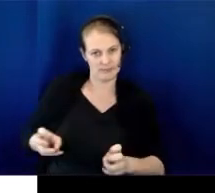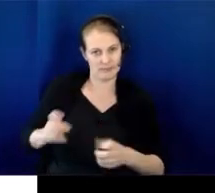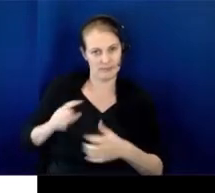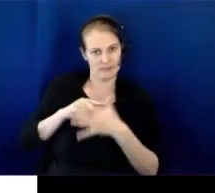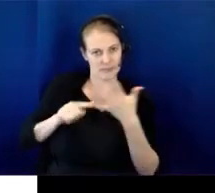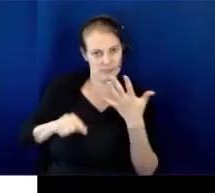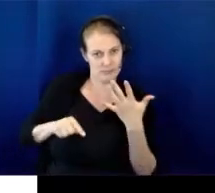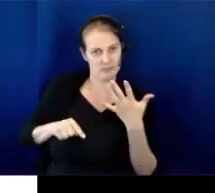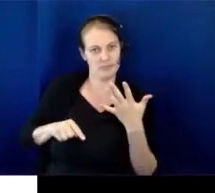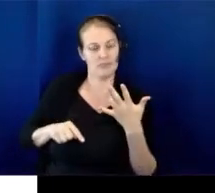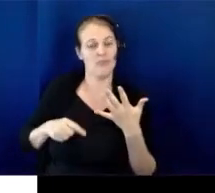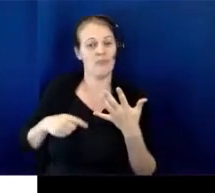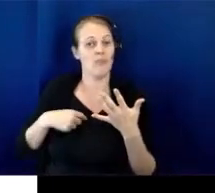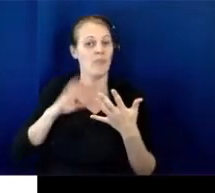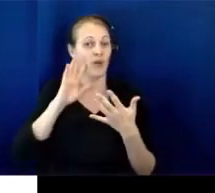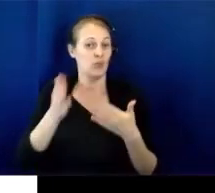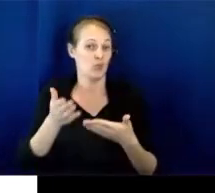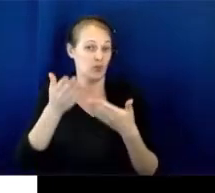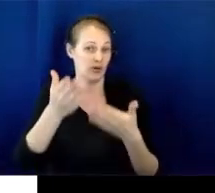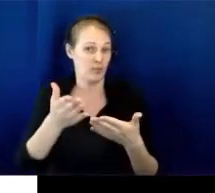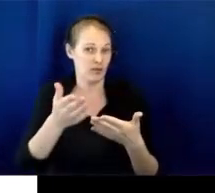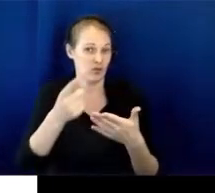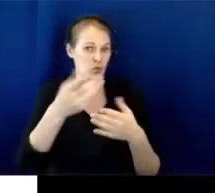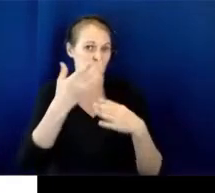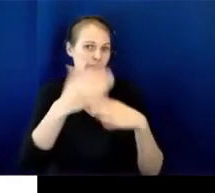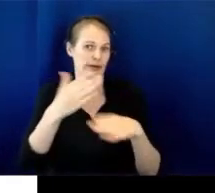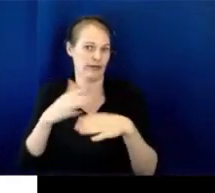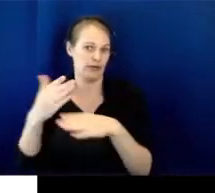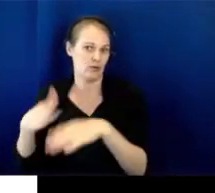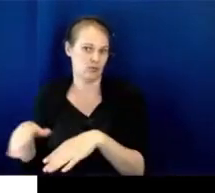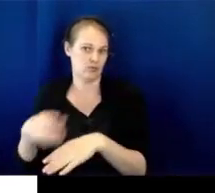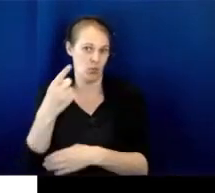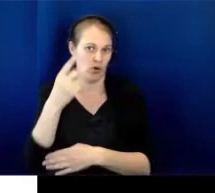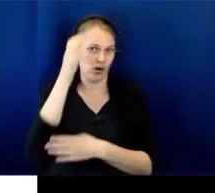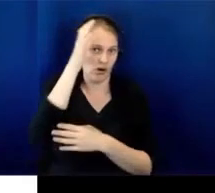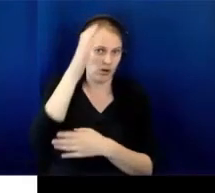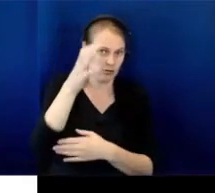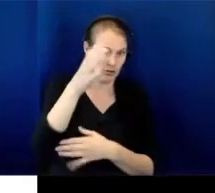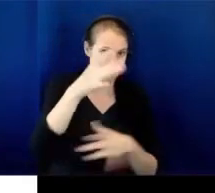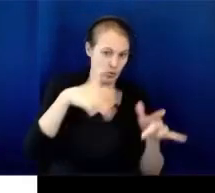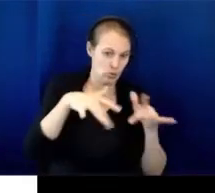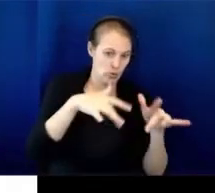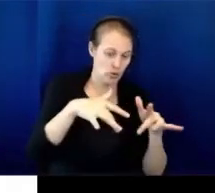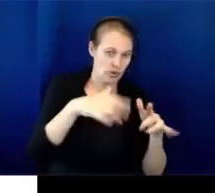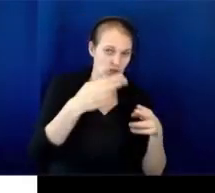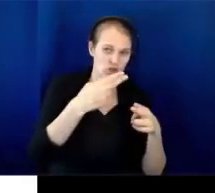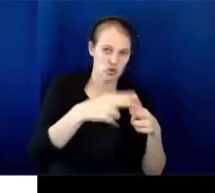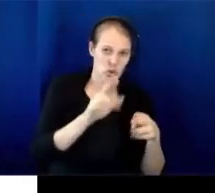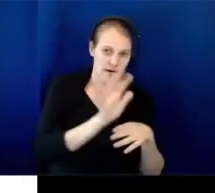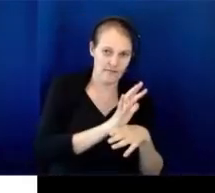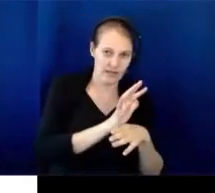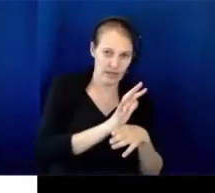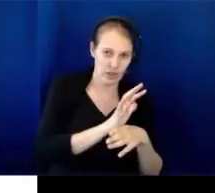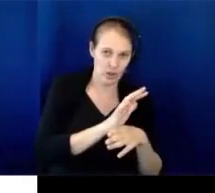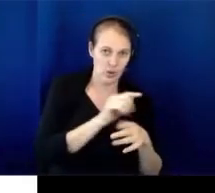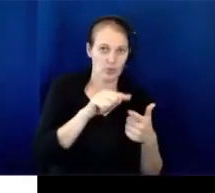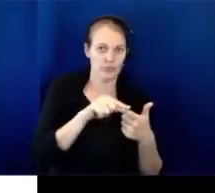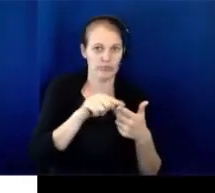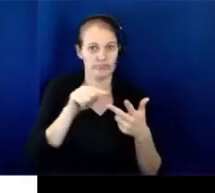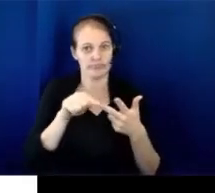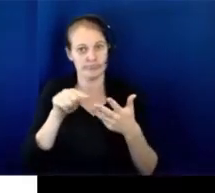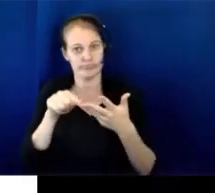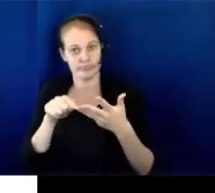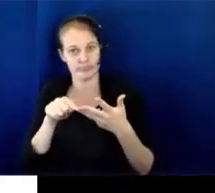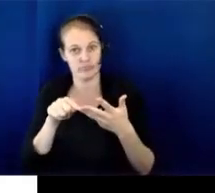lecture. I highly recommend just breaking down one concept at a time, having a little video. You can even put it onto different